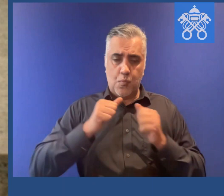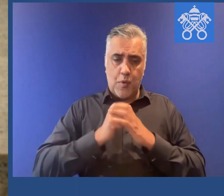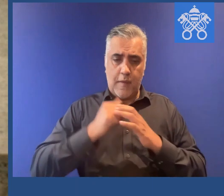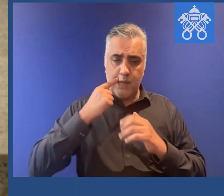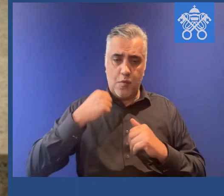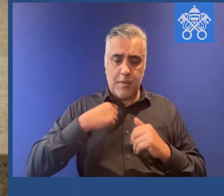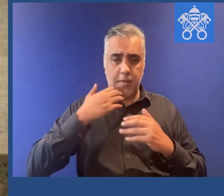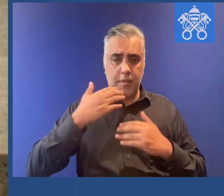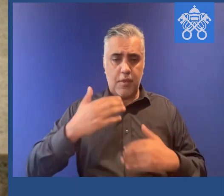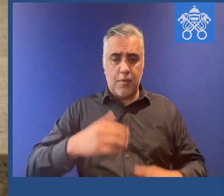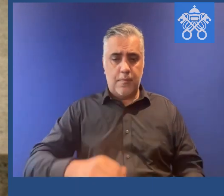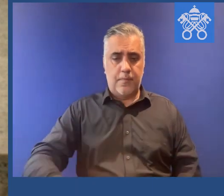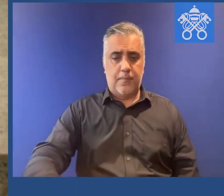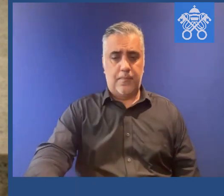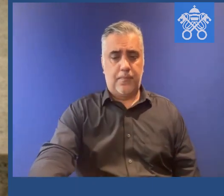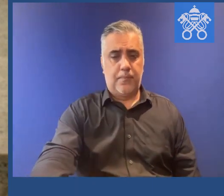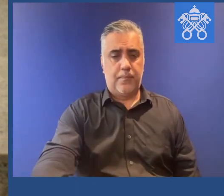me. Thank you.